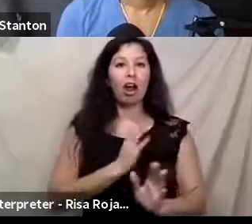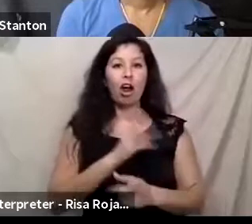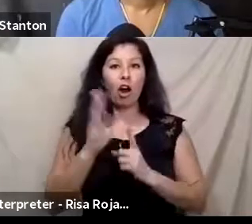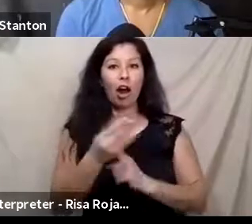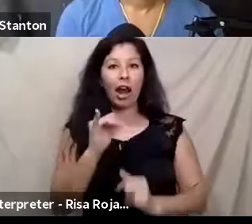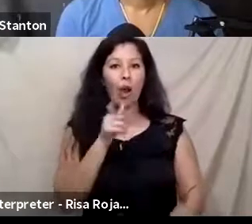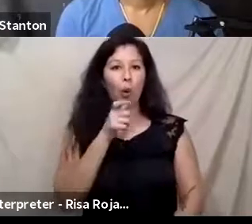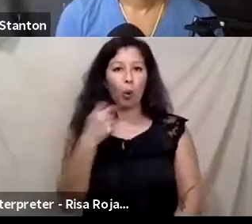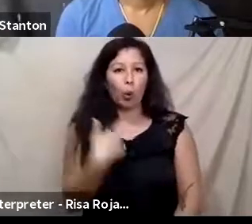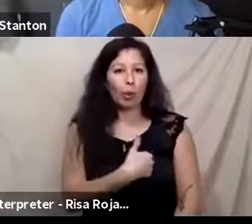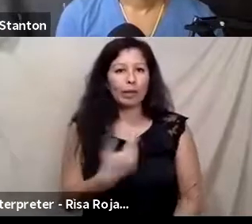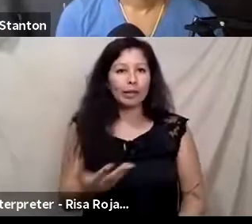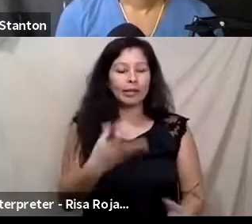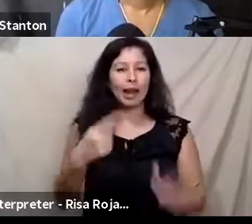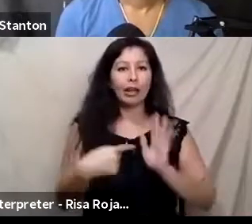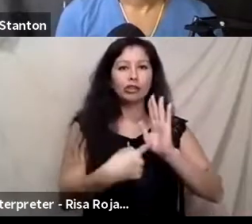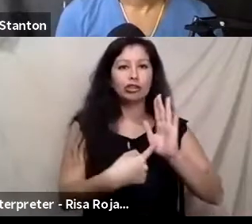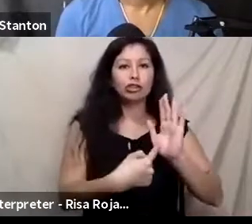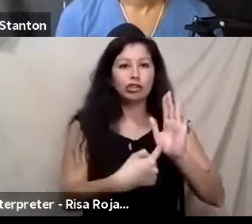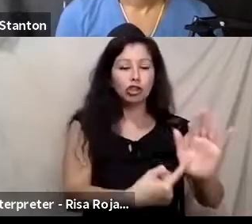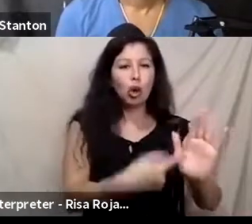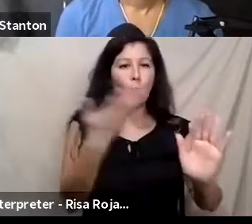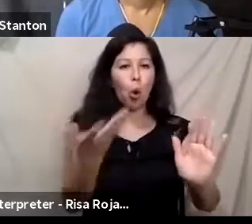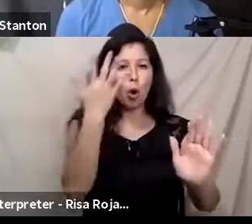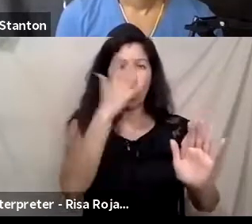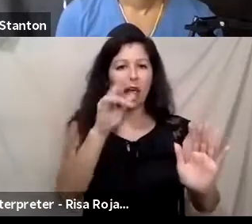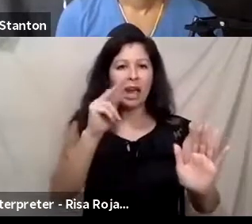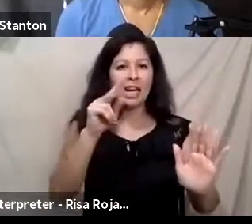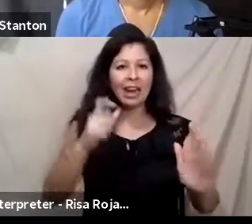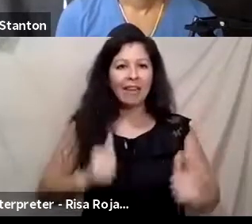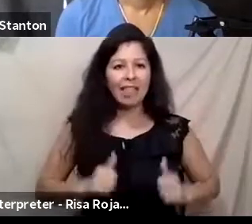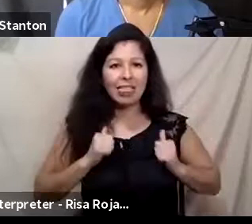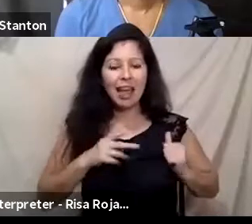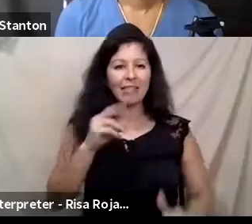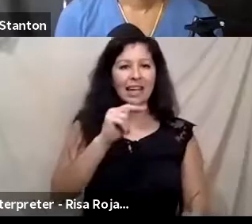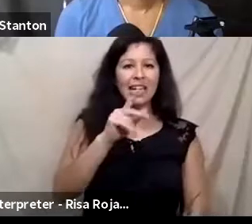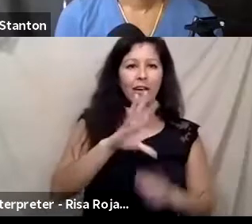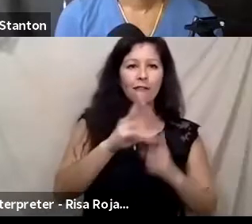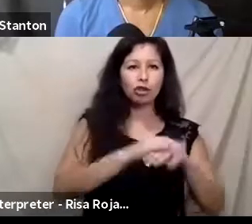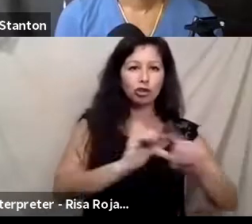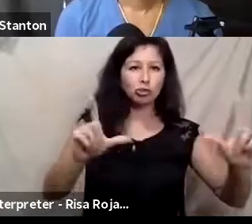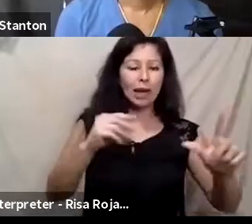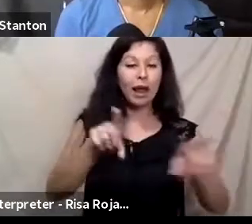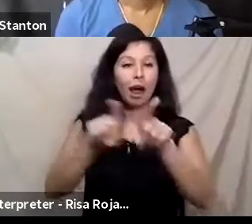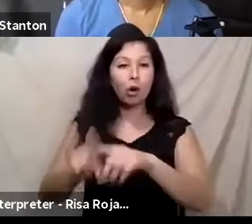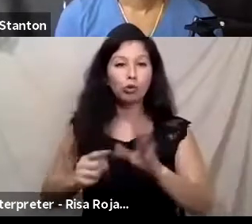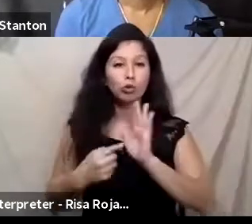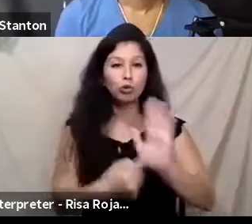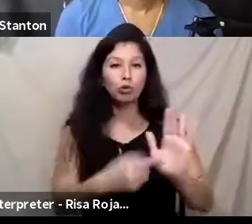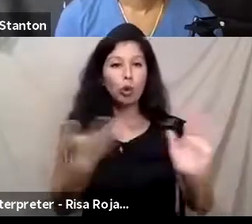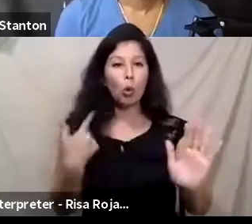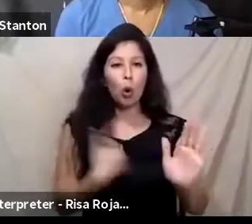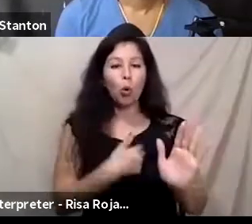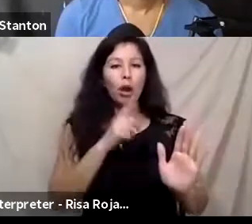like who we are, and like show what Native life and what Native culture is like on screen, and also show what we are